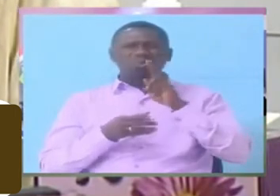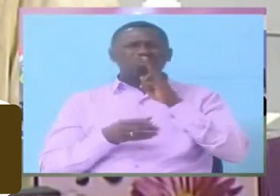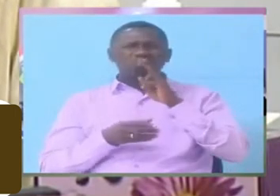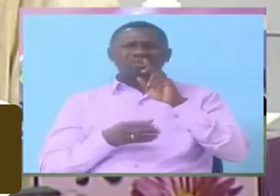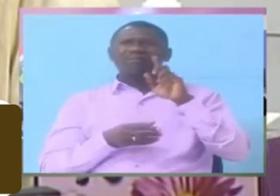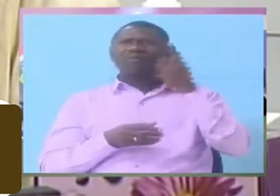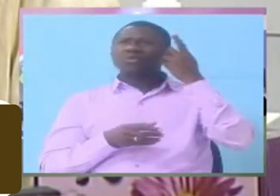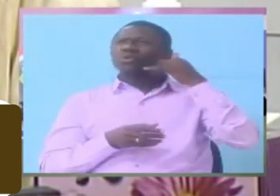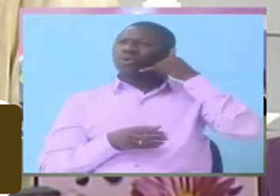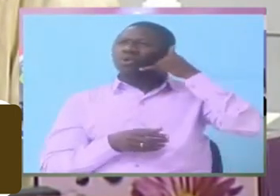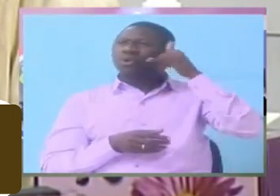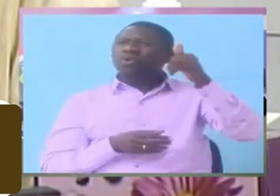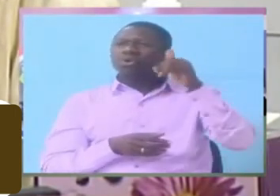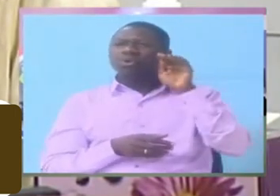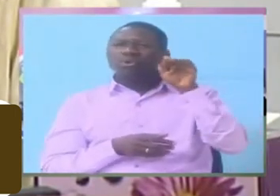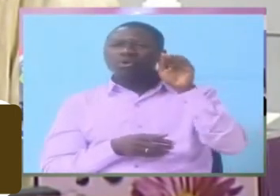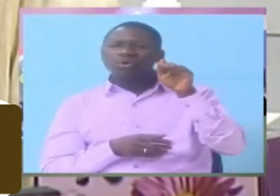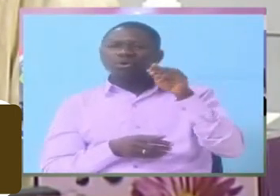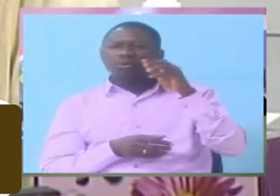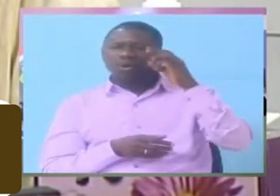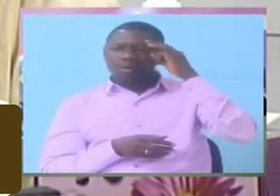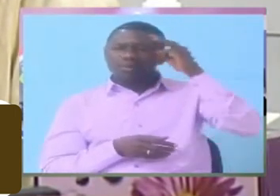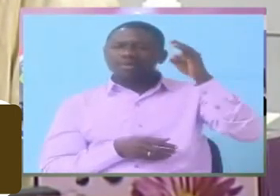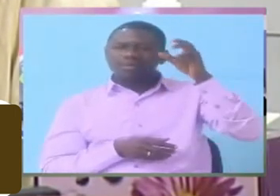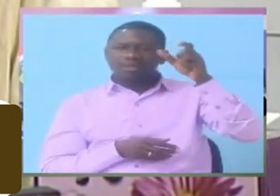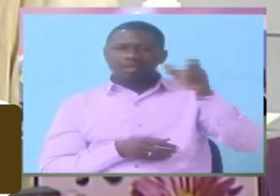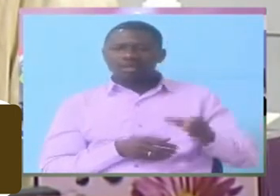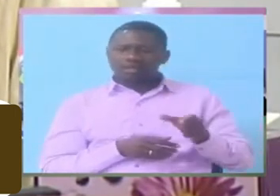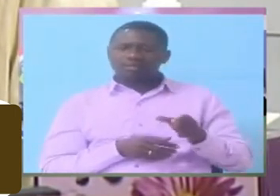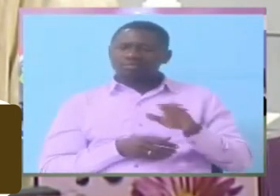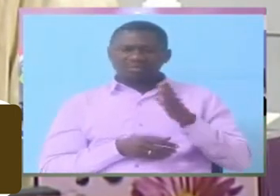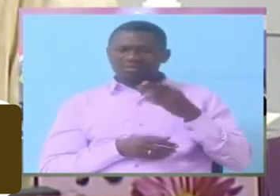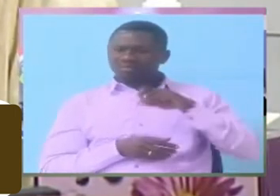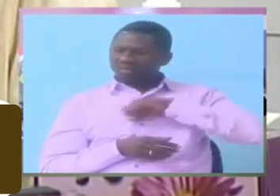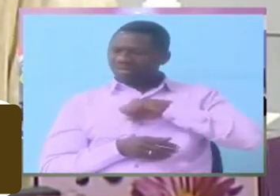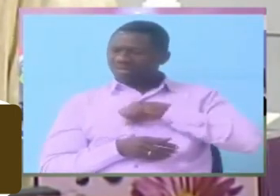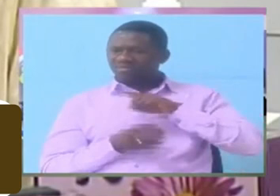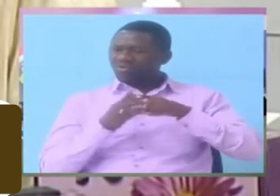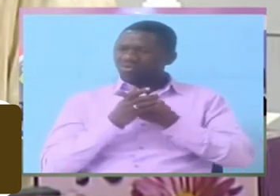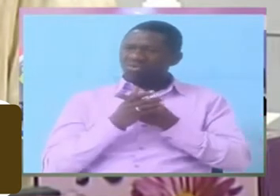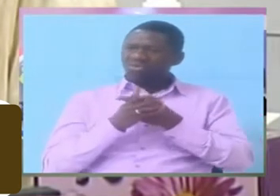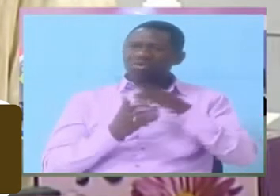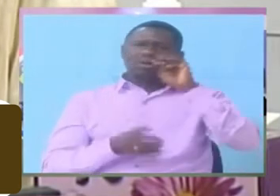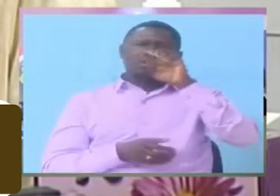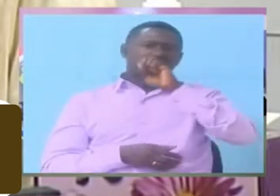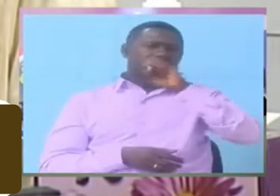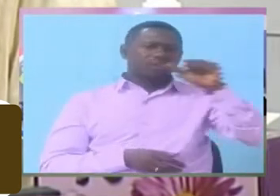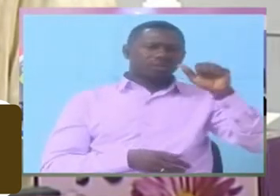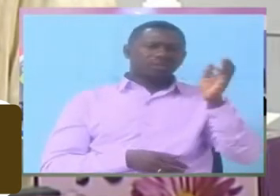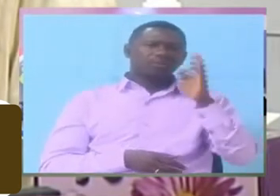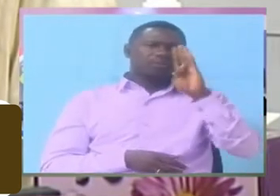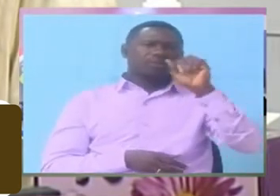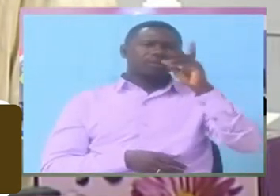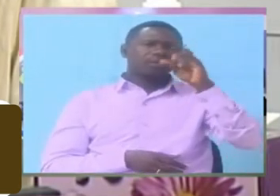Mele bije nunde barin hakilo botala mem fama yo minister koto kumandi. Could either myself or Sabaji. Asikem fonti